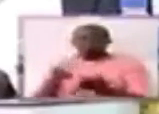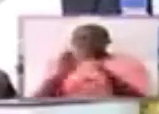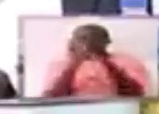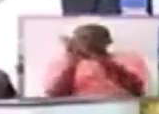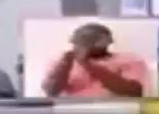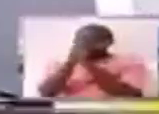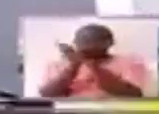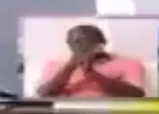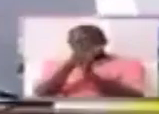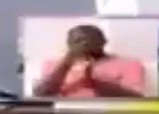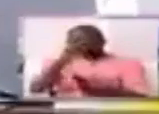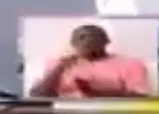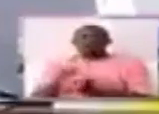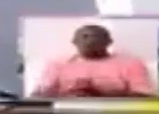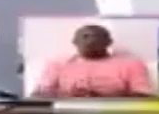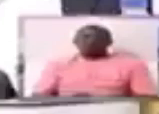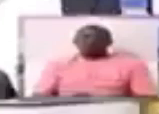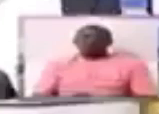Propose.